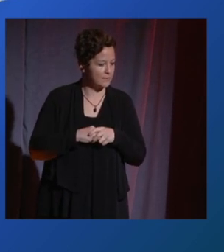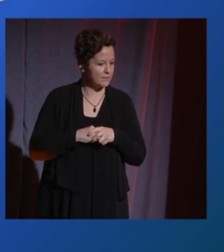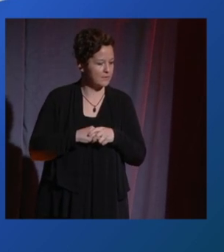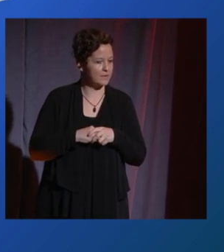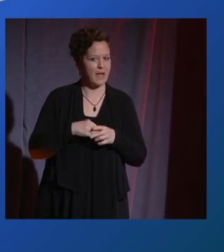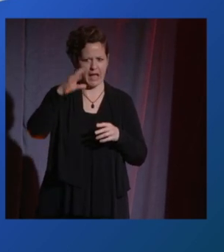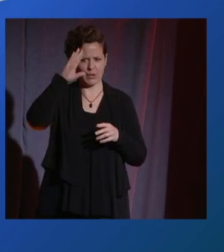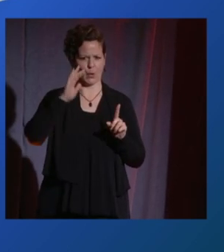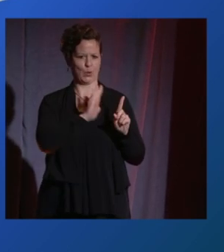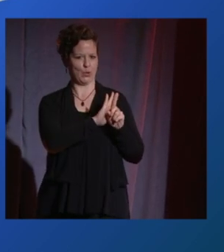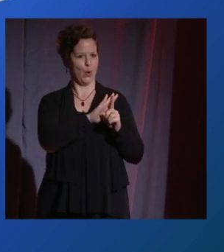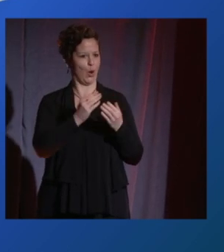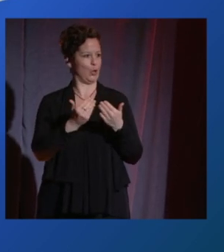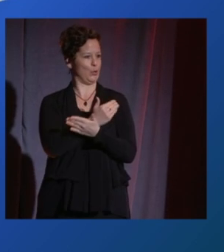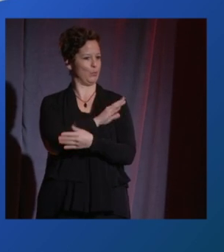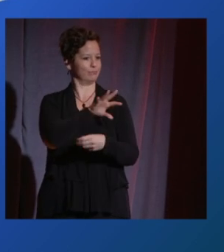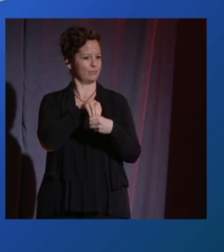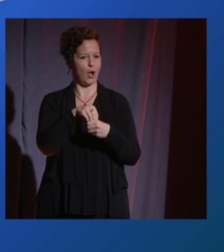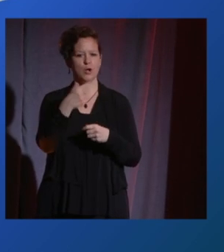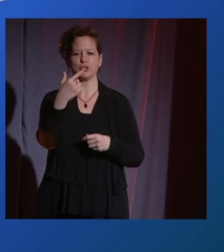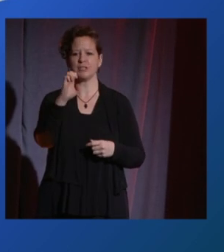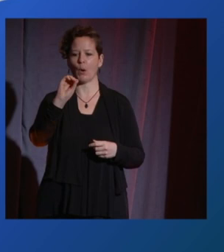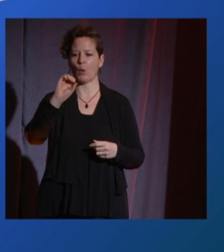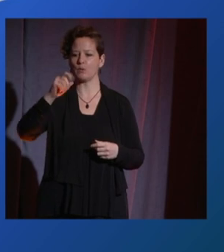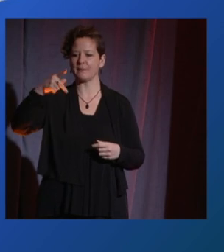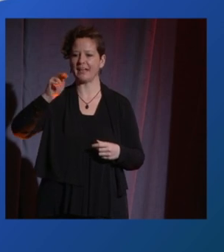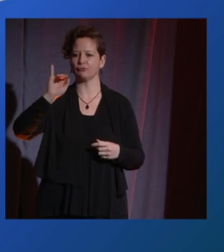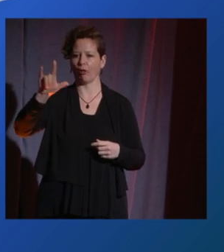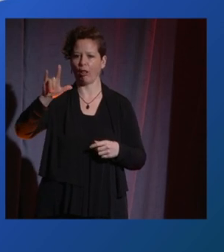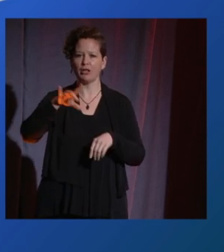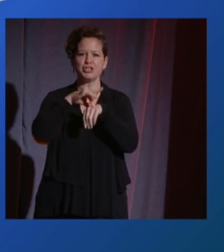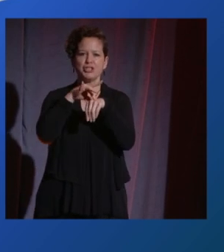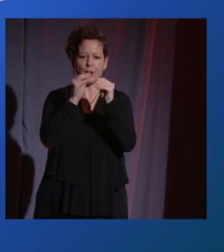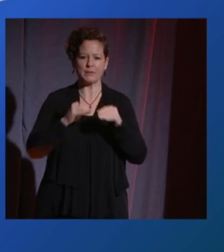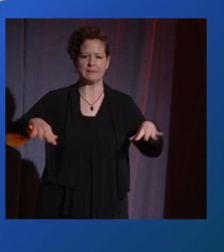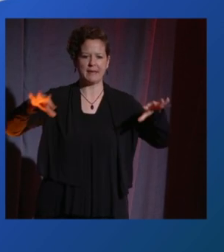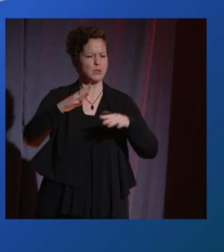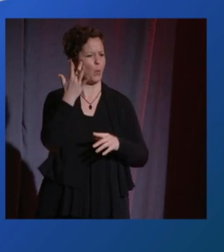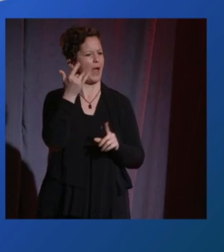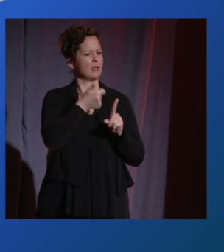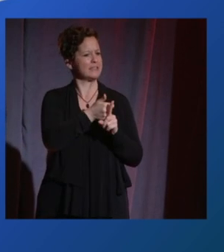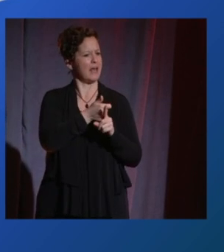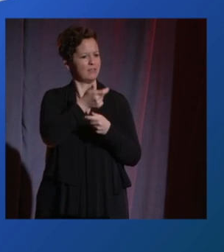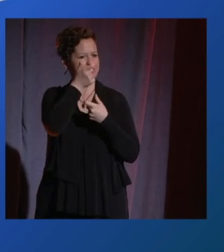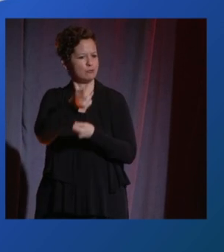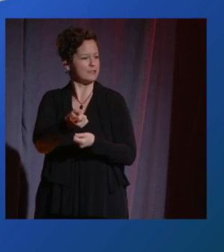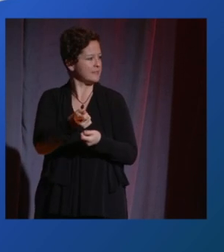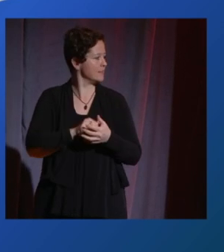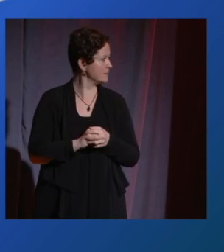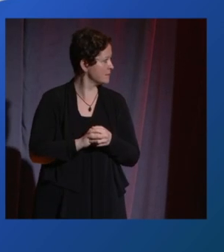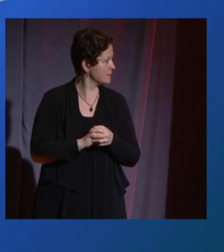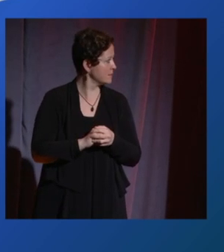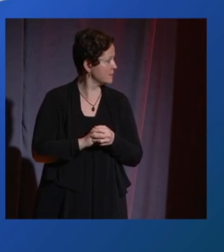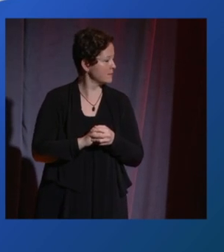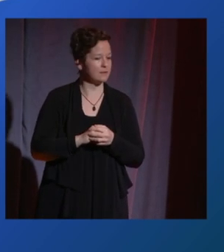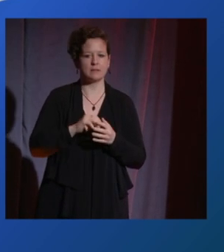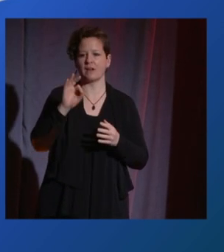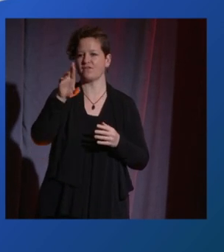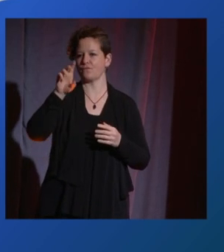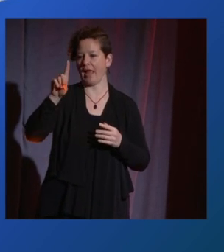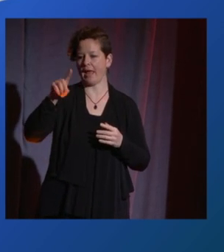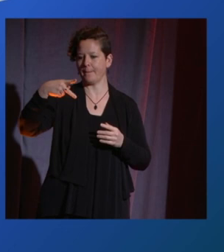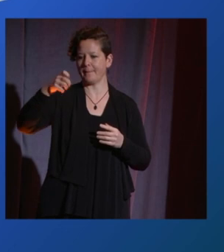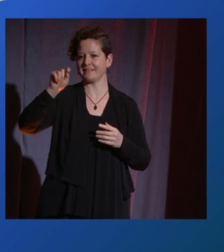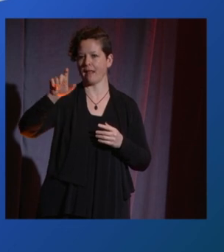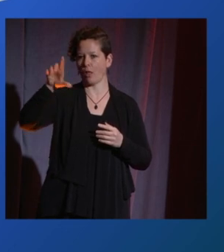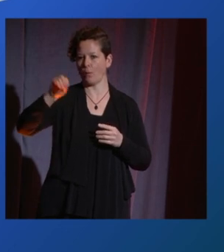GI spatial so what have you learned about G spatial and what fascinates you yes thank you well first of all let me